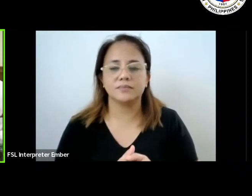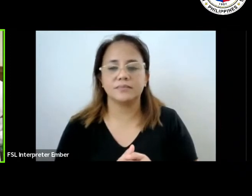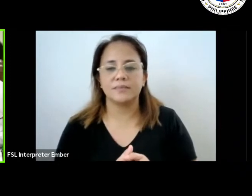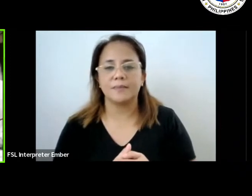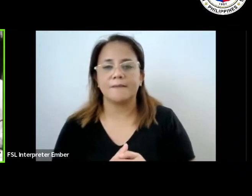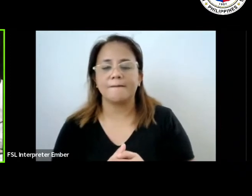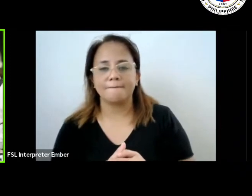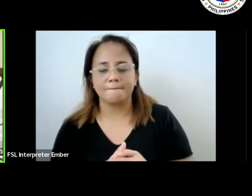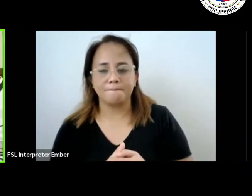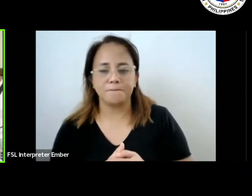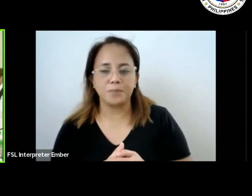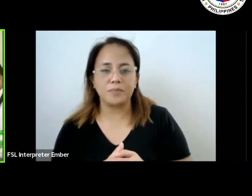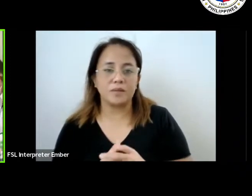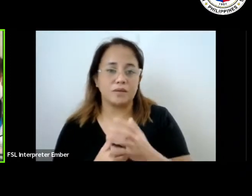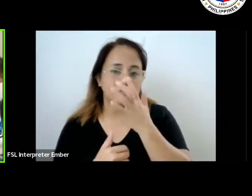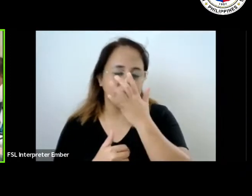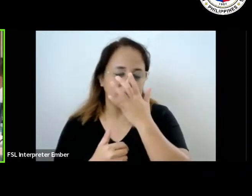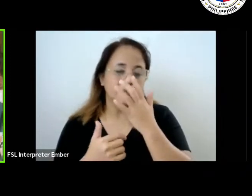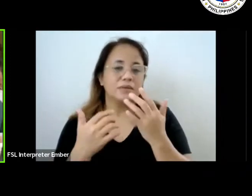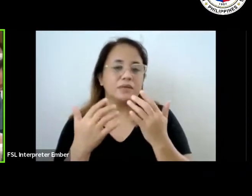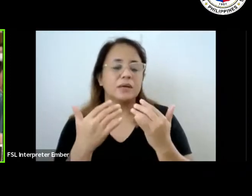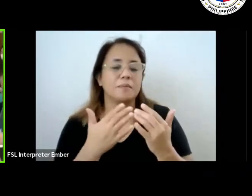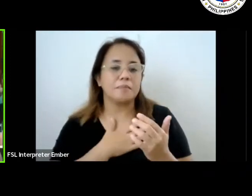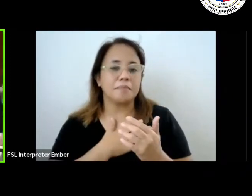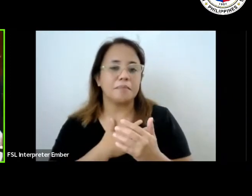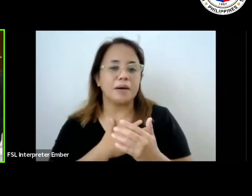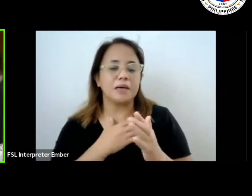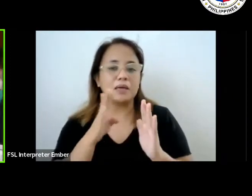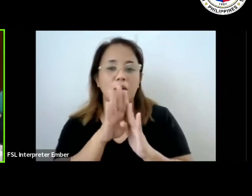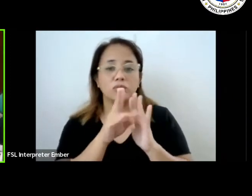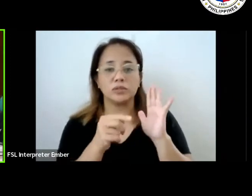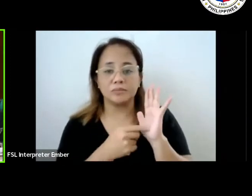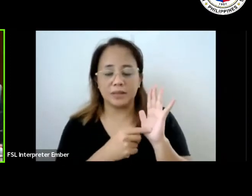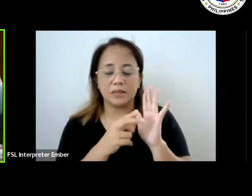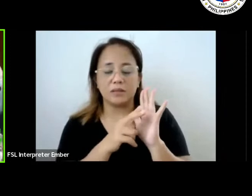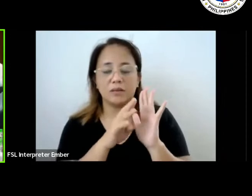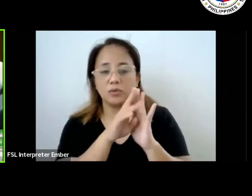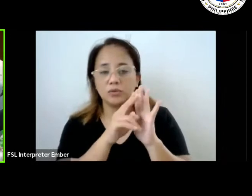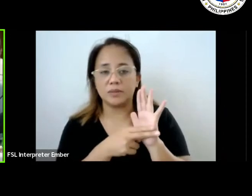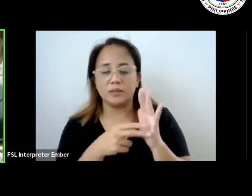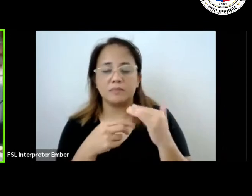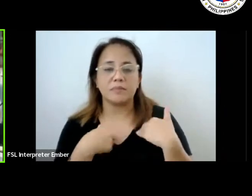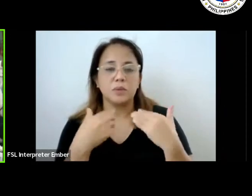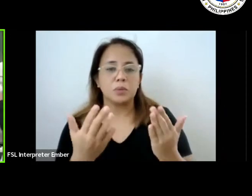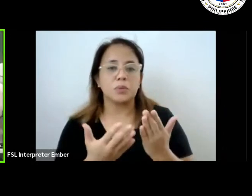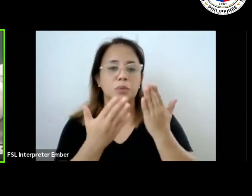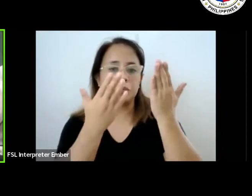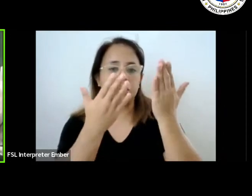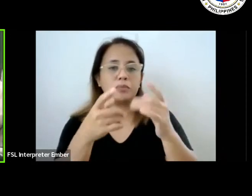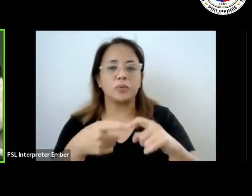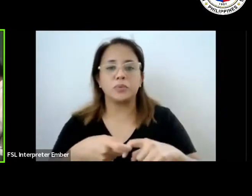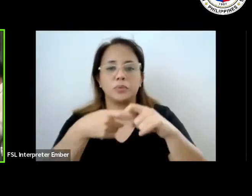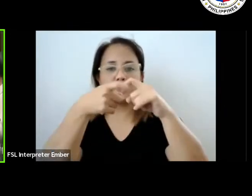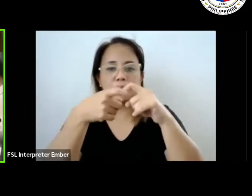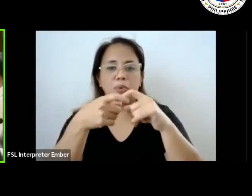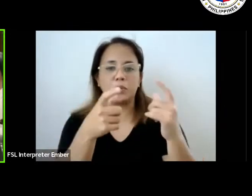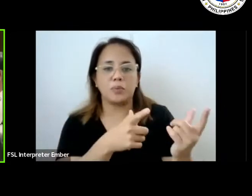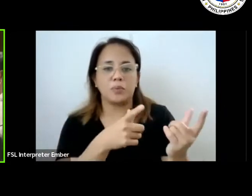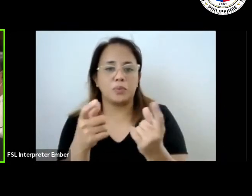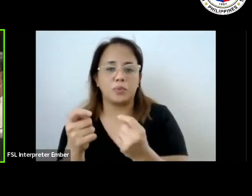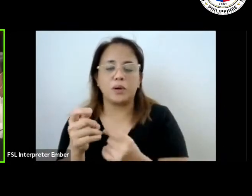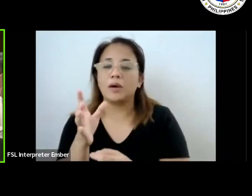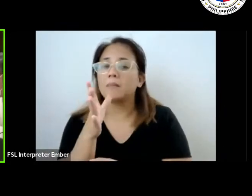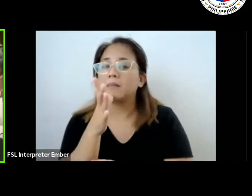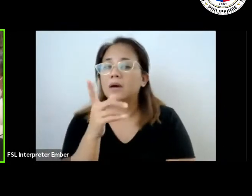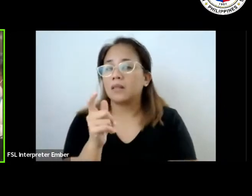Chair. In my bill, I propose that we suspend the implementation of the